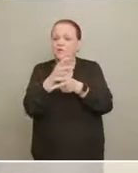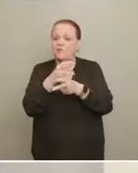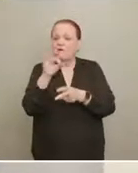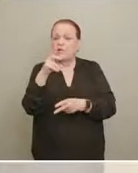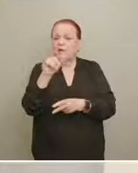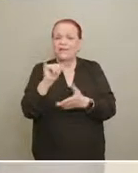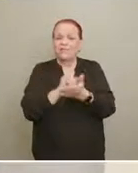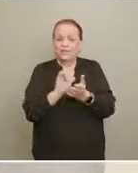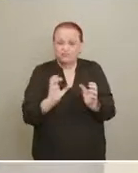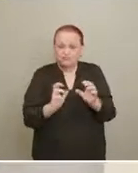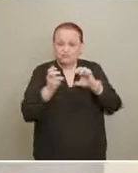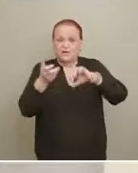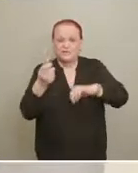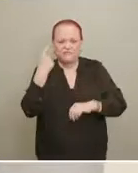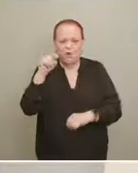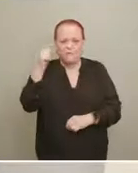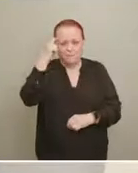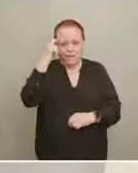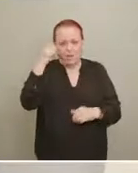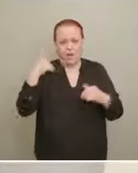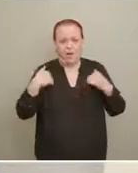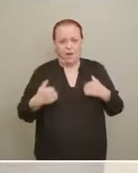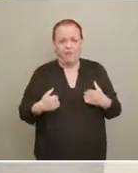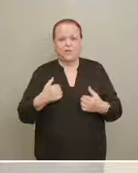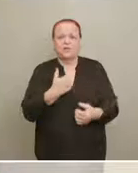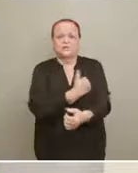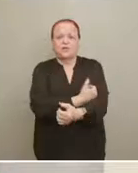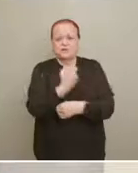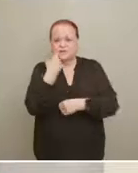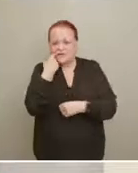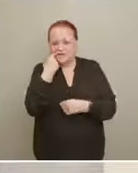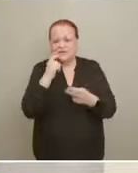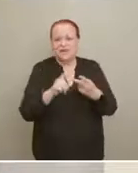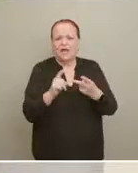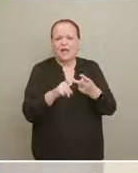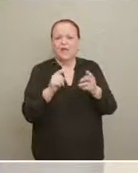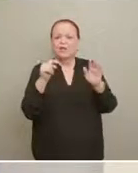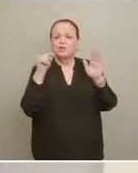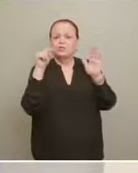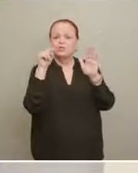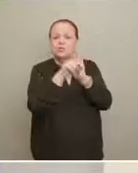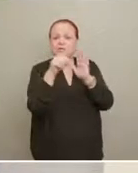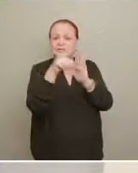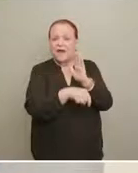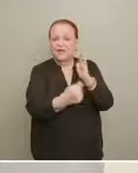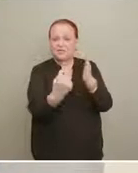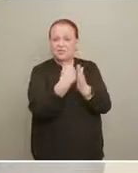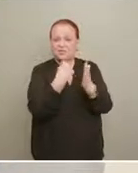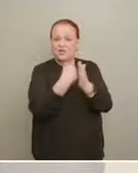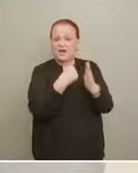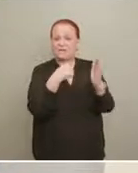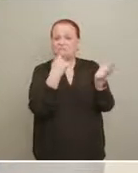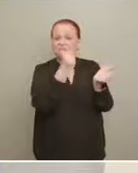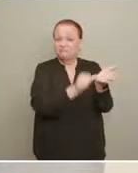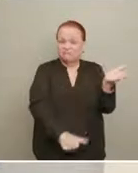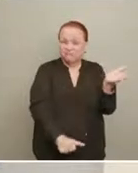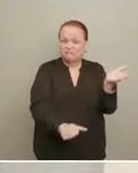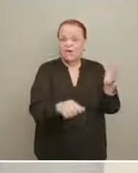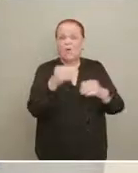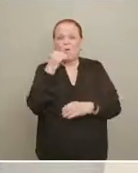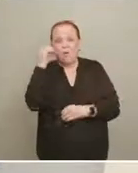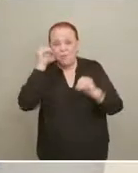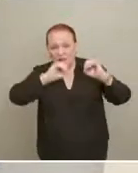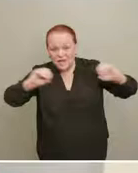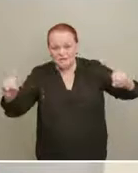of mental health, substance use, related challenges of suicide and homelessness, all of those were each